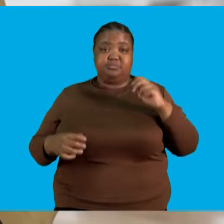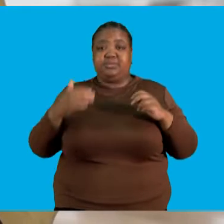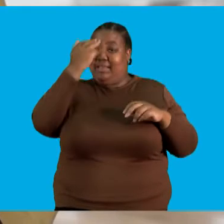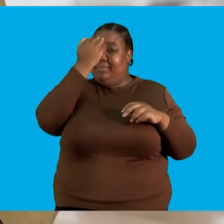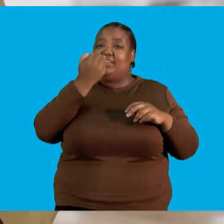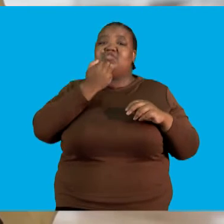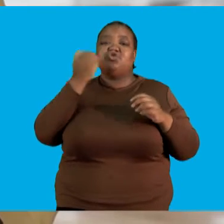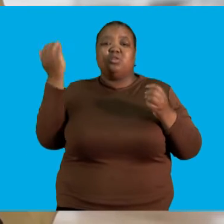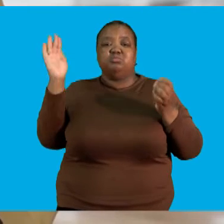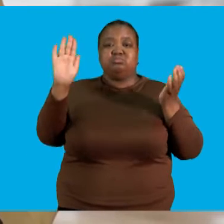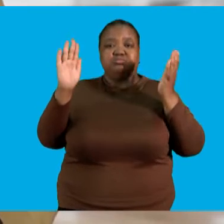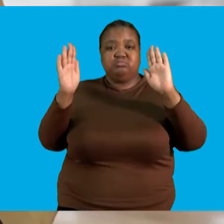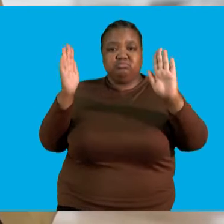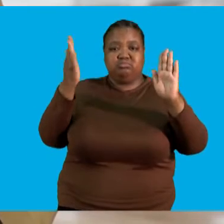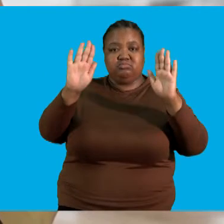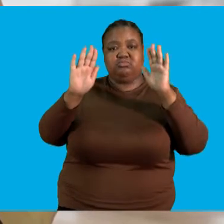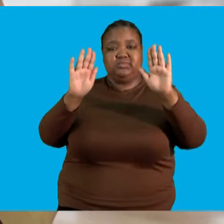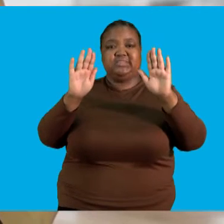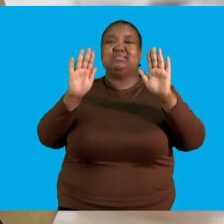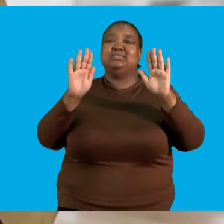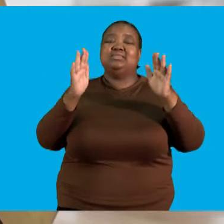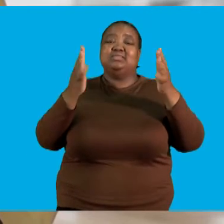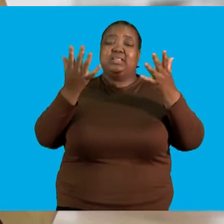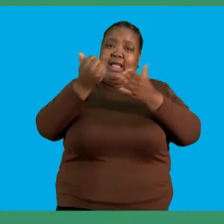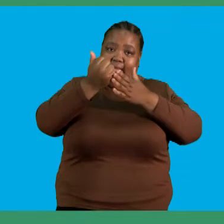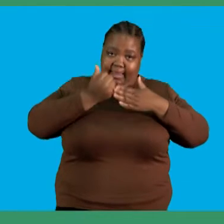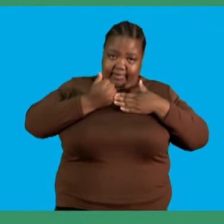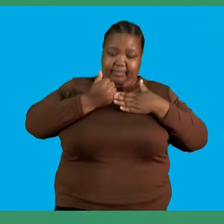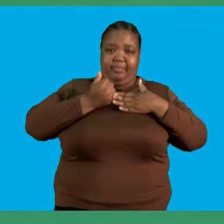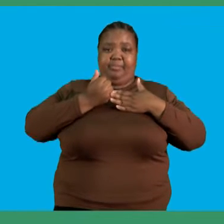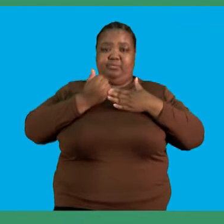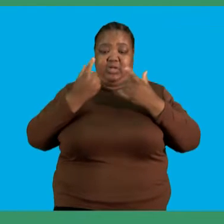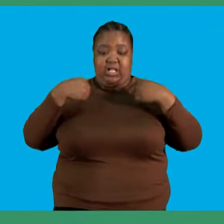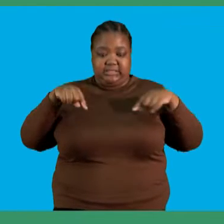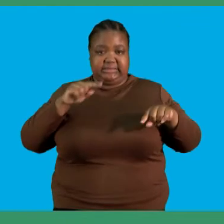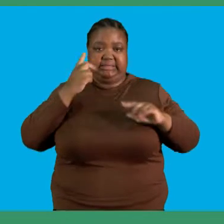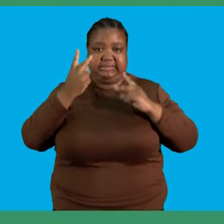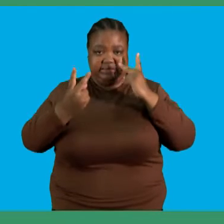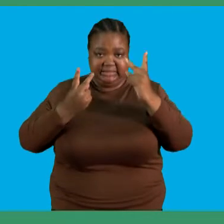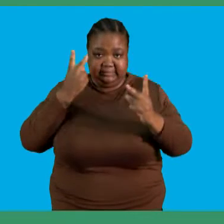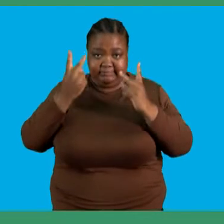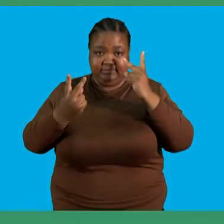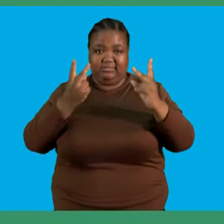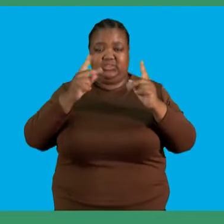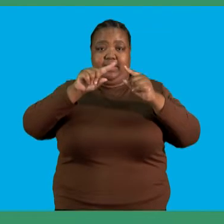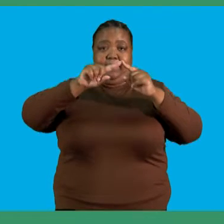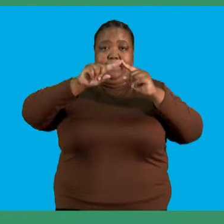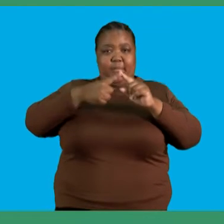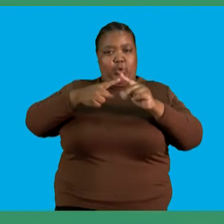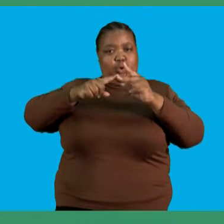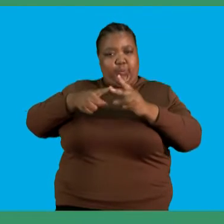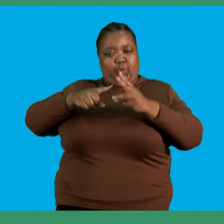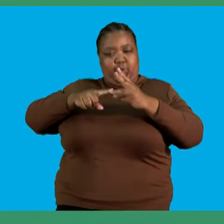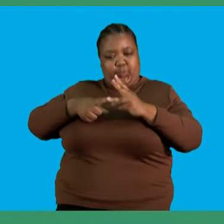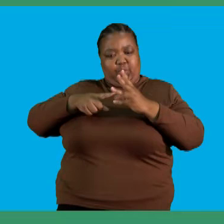about images or pictures that help us to see the